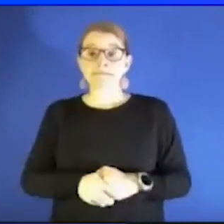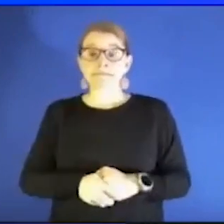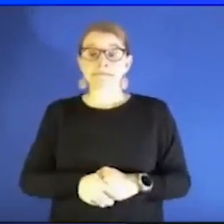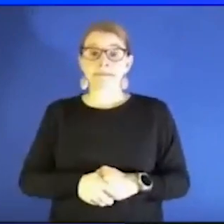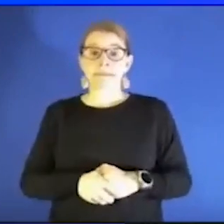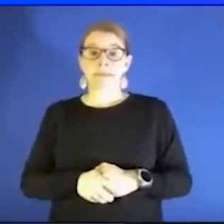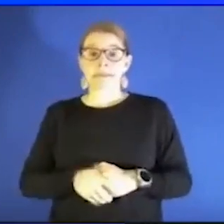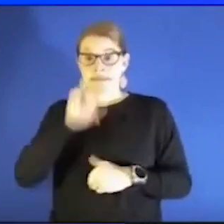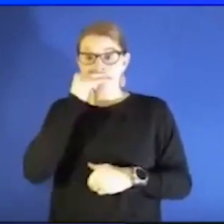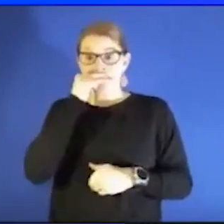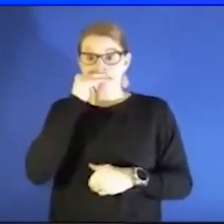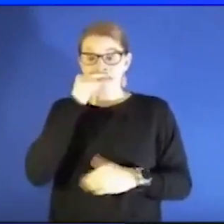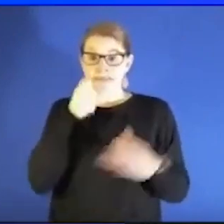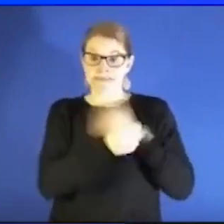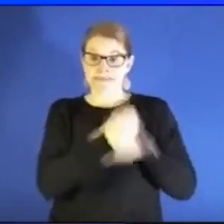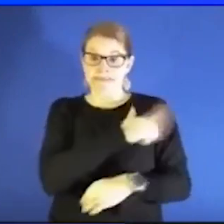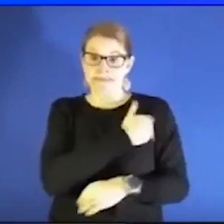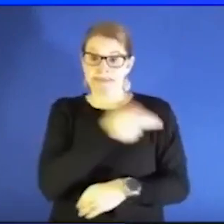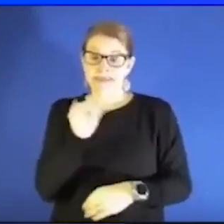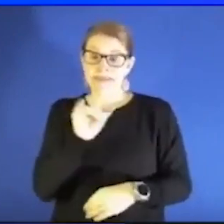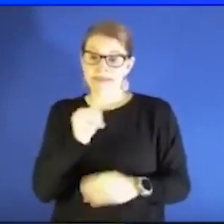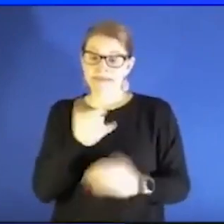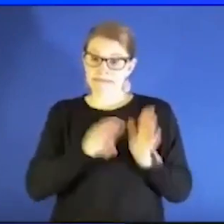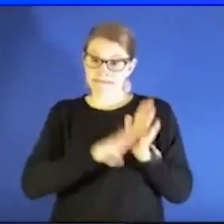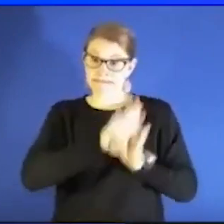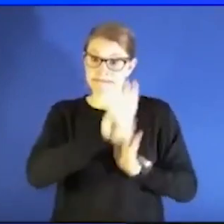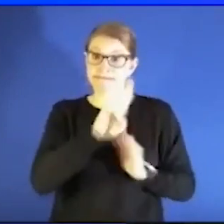kids being hospitalized. So that is